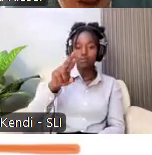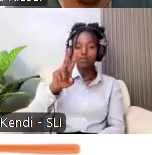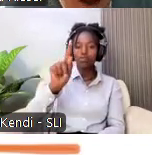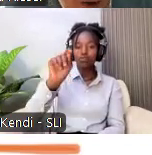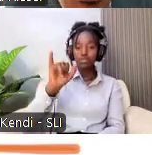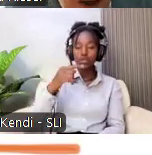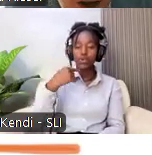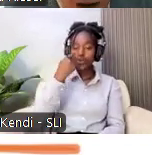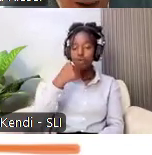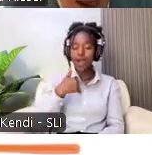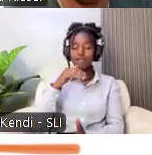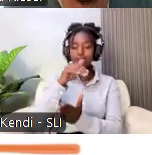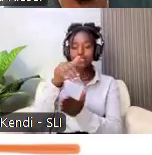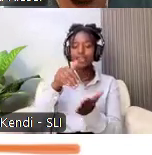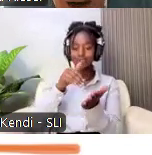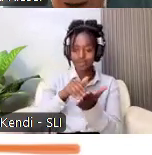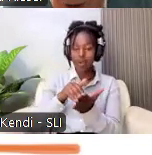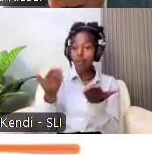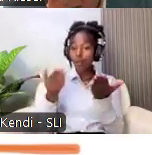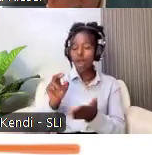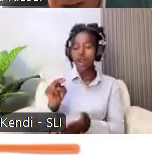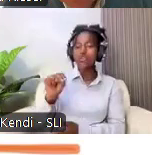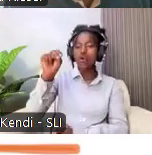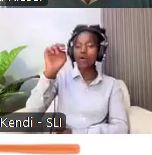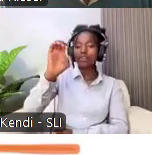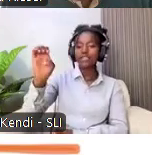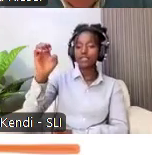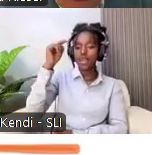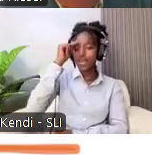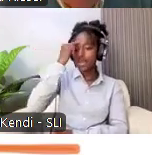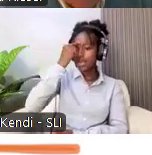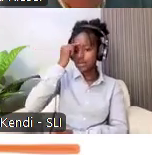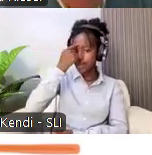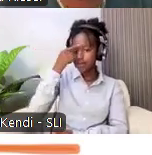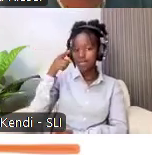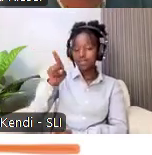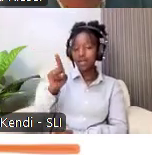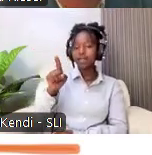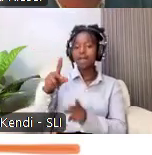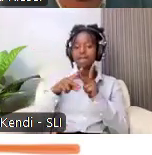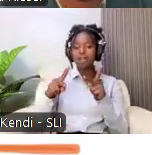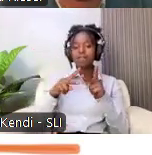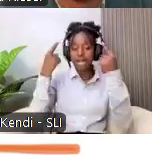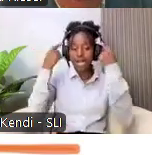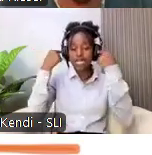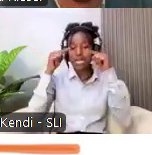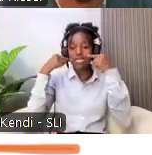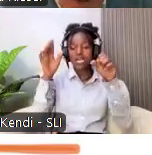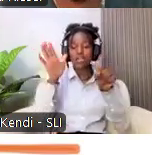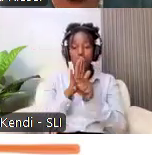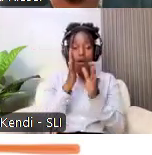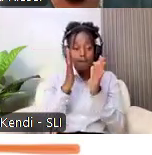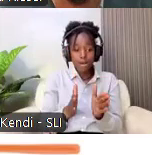Rieser, northeast India. Very successful Swabiman. She was an academic who had